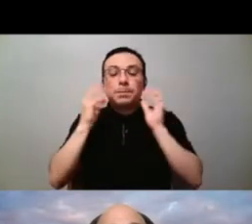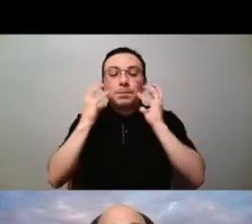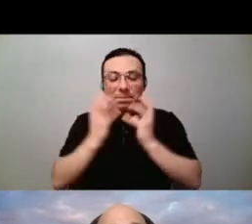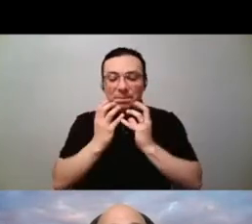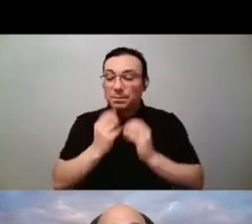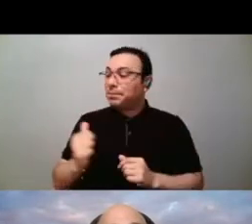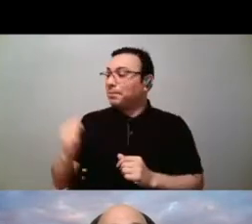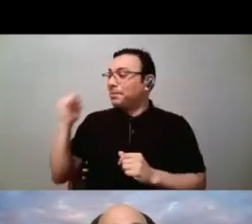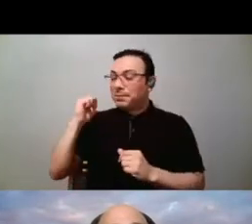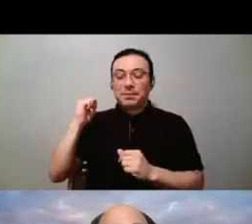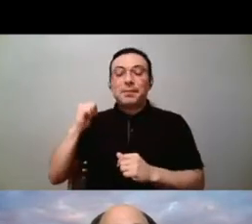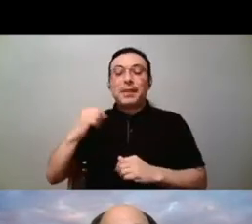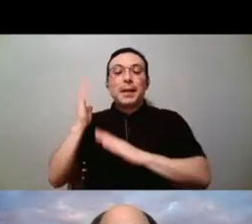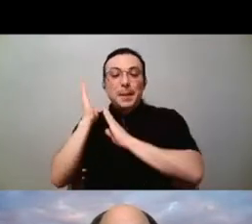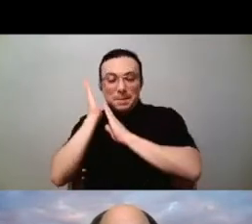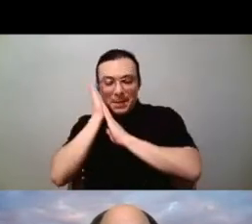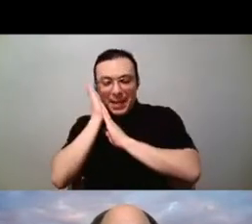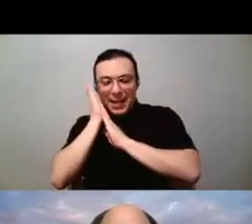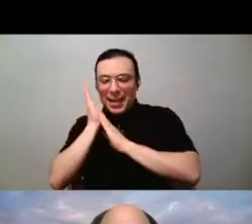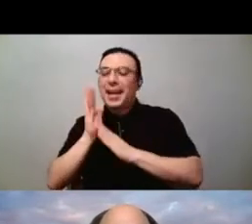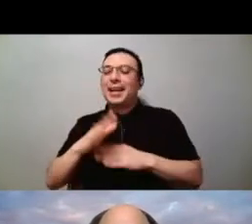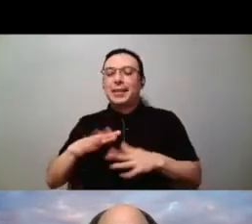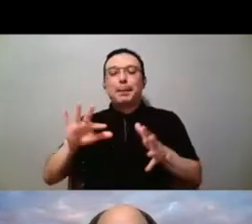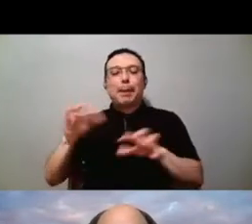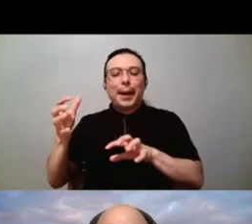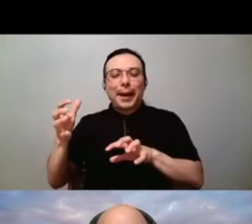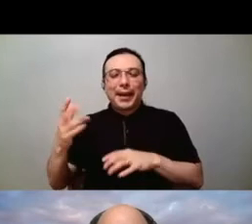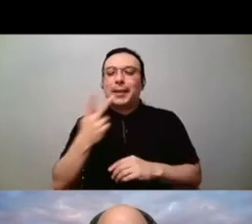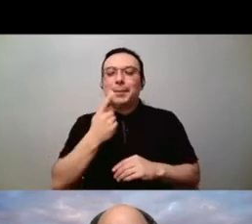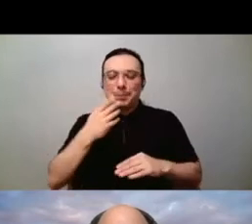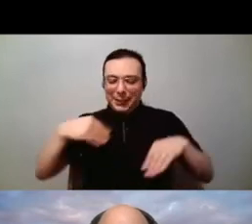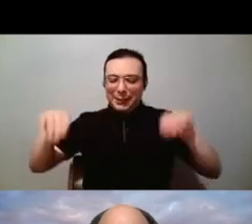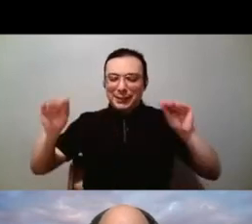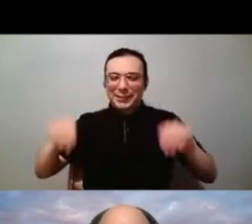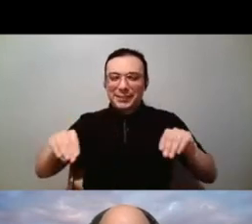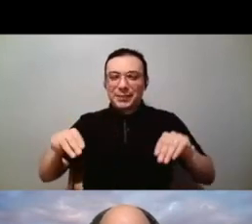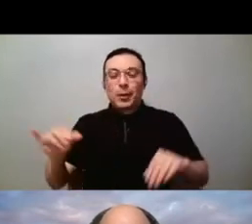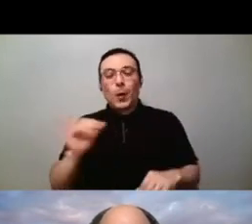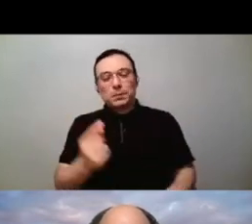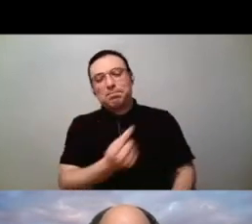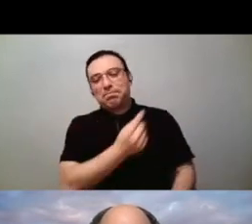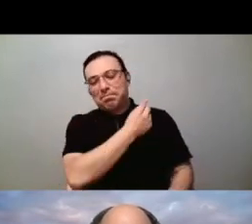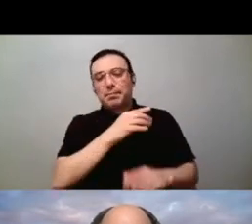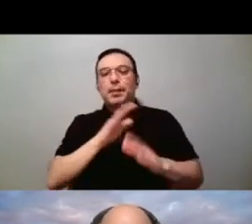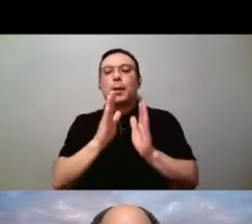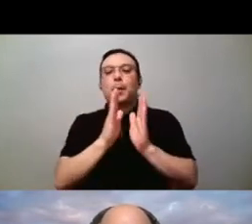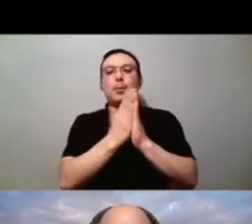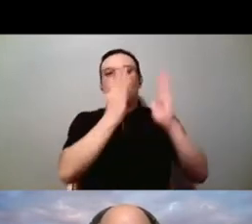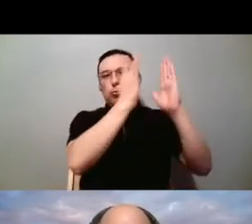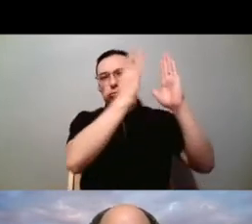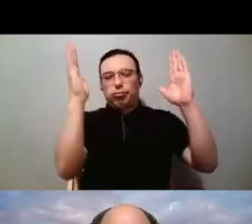that has pink sheets. And also behind me, you'll see a bookshelf full of my library.